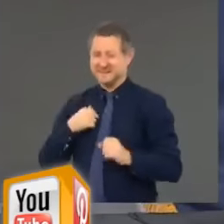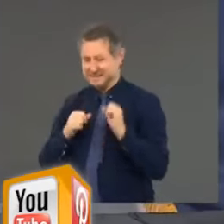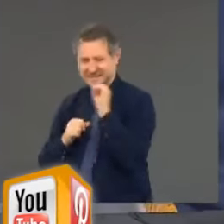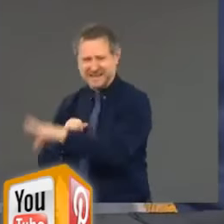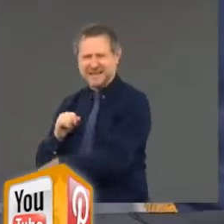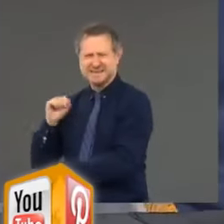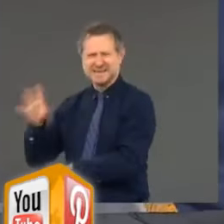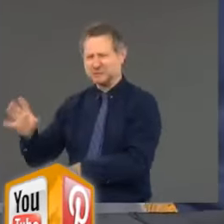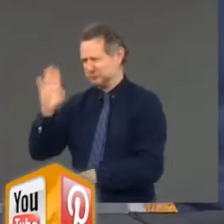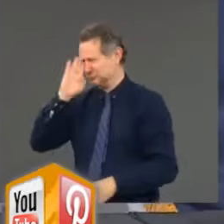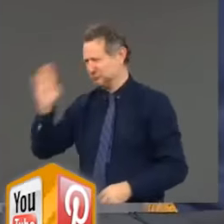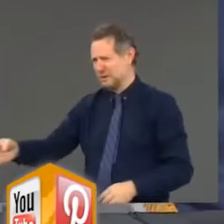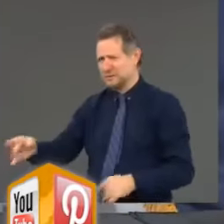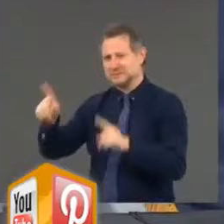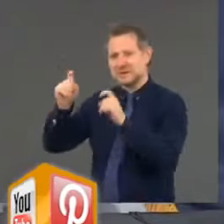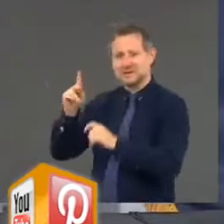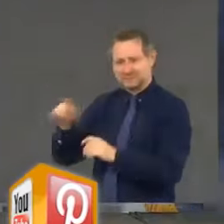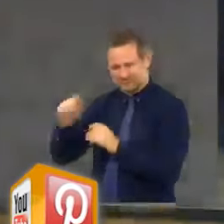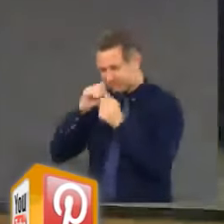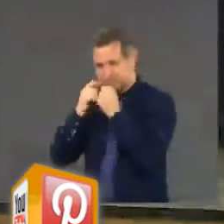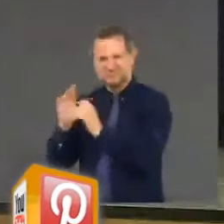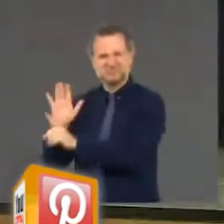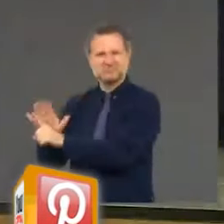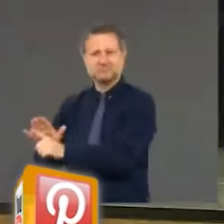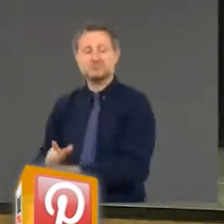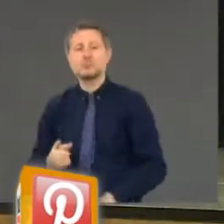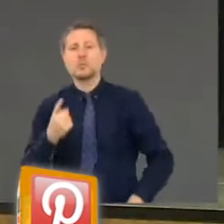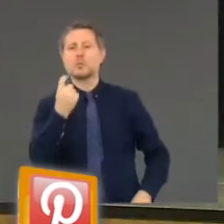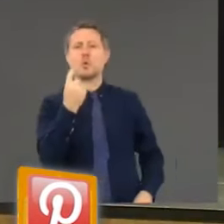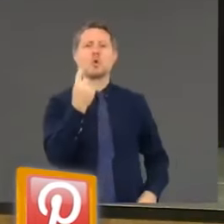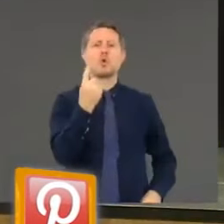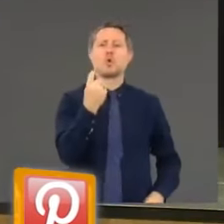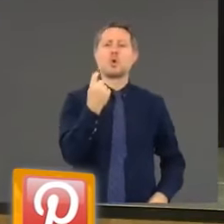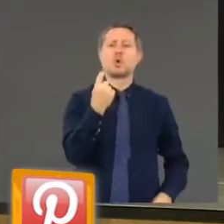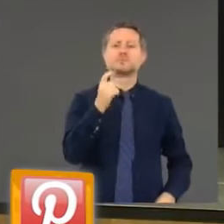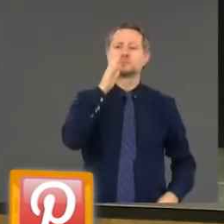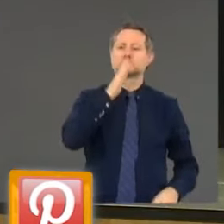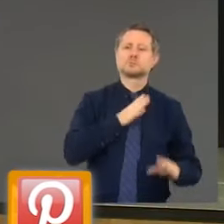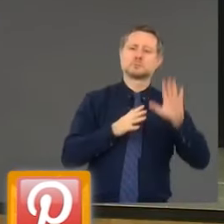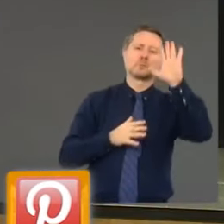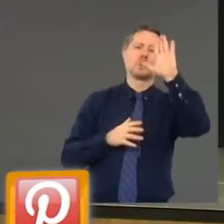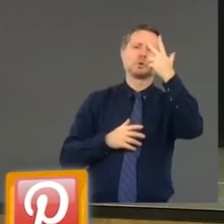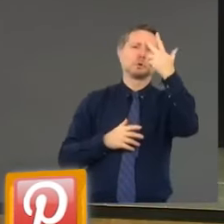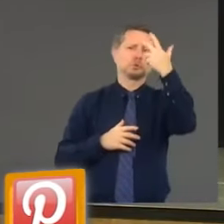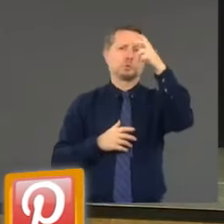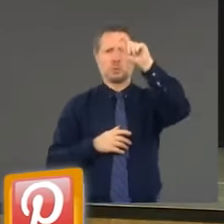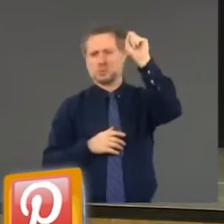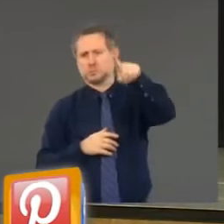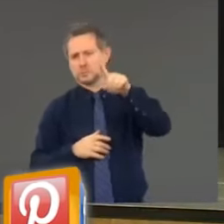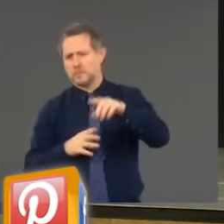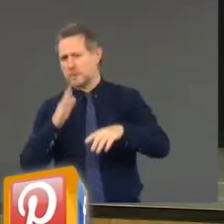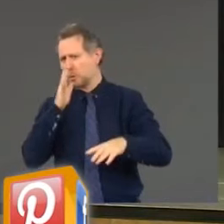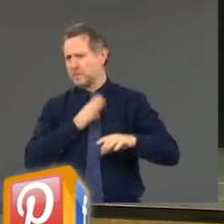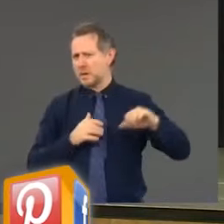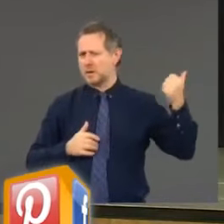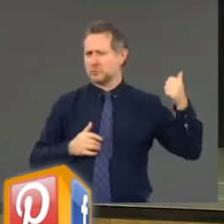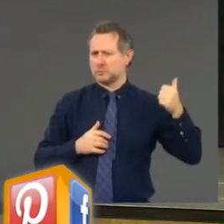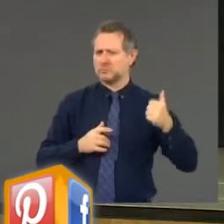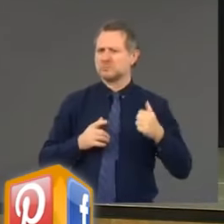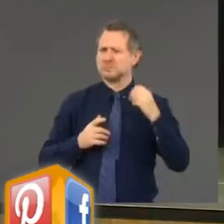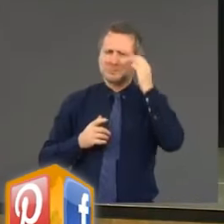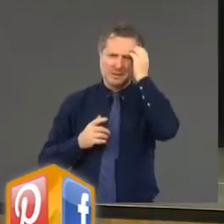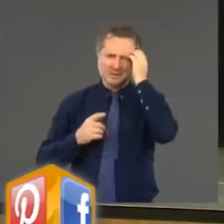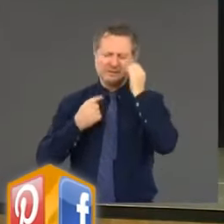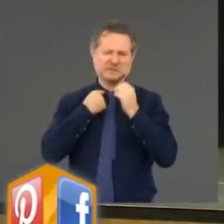site. Let's take one more. Governor, I got No, you had your hand up. I'm sorry. Yes, Governor, regardless that you signed